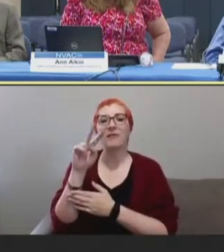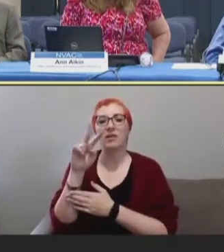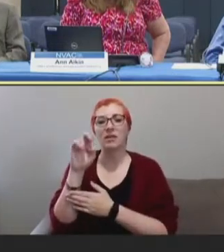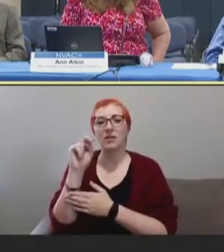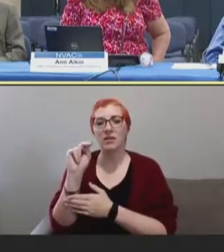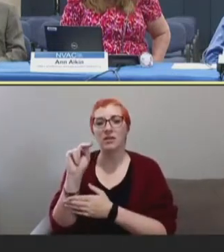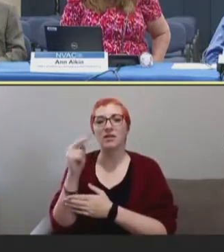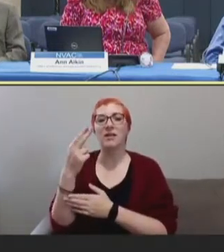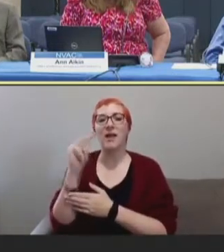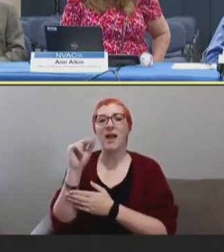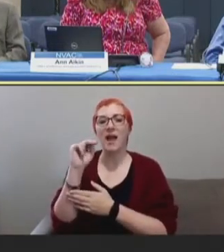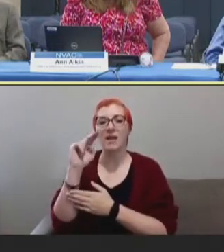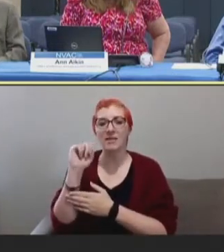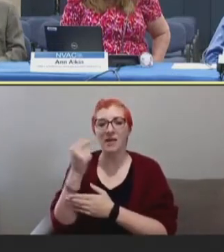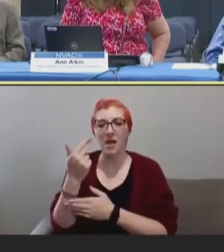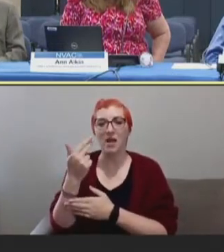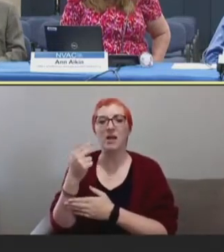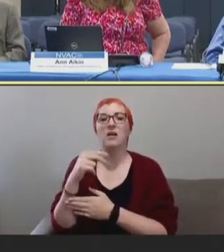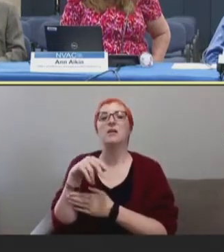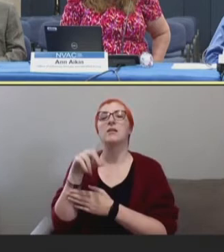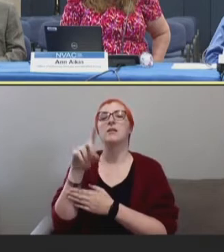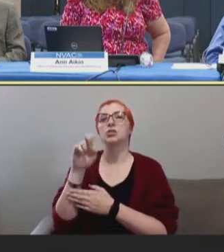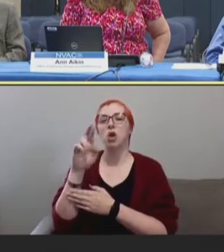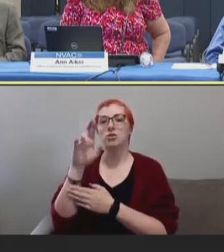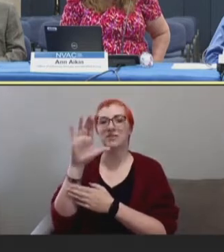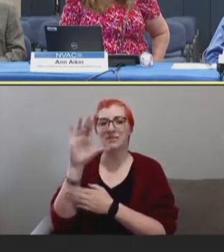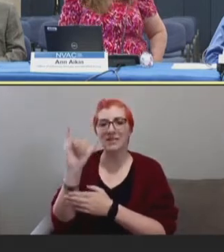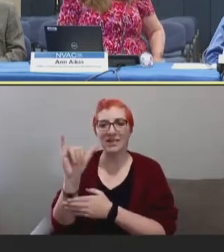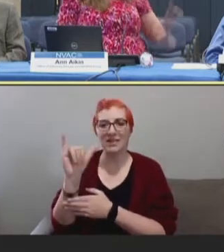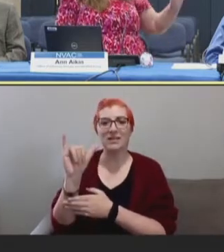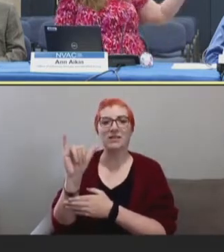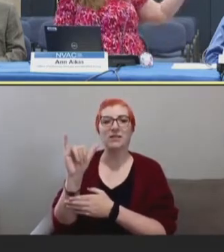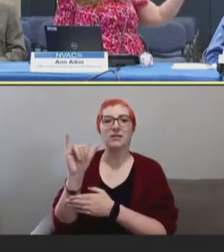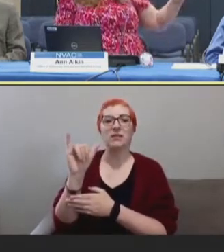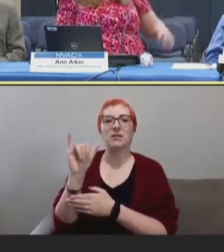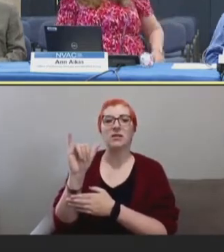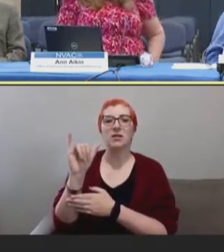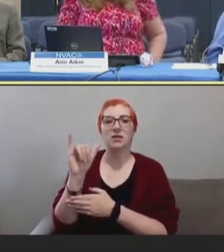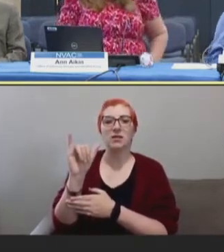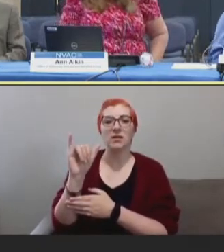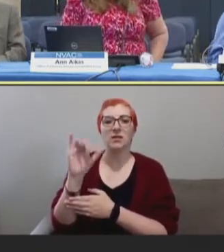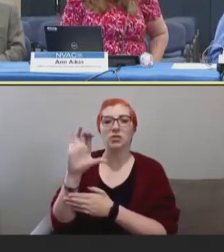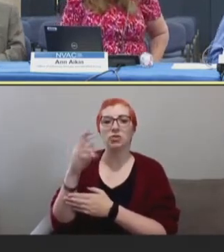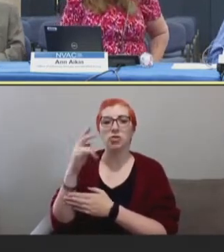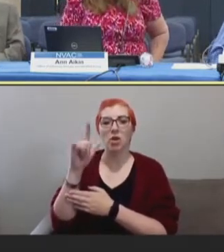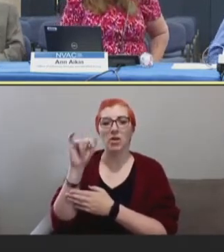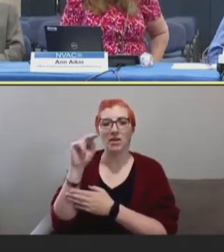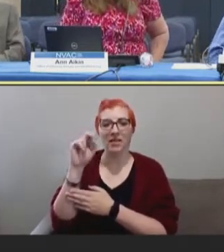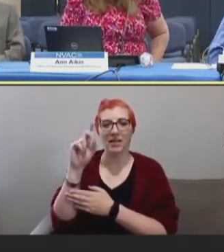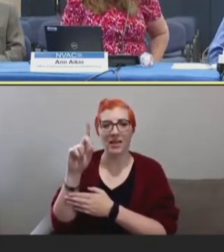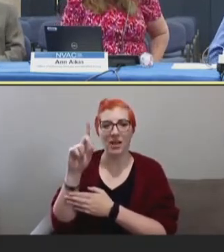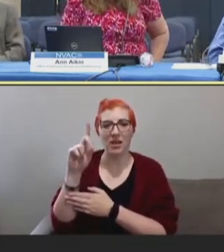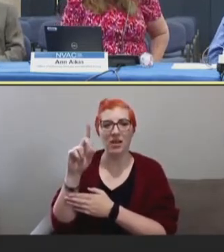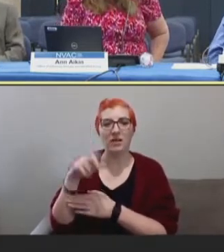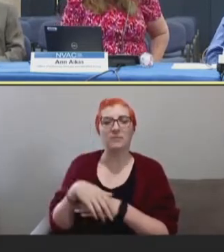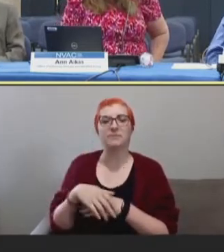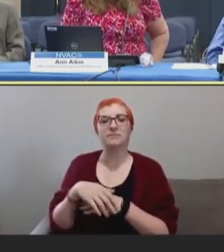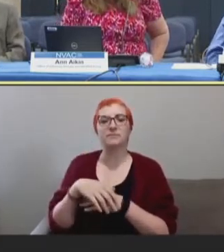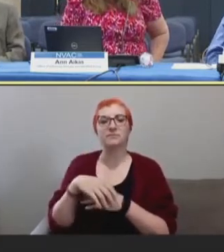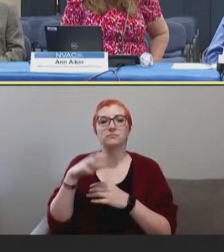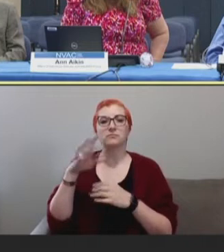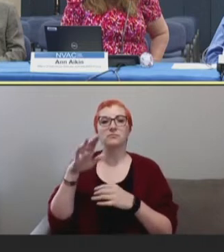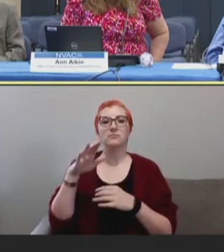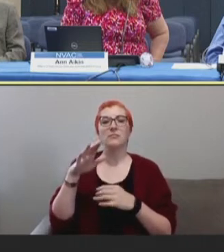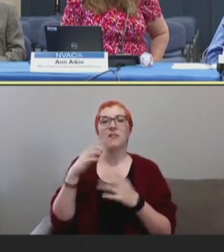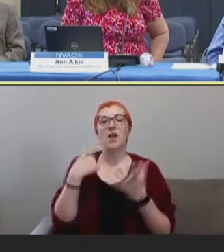Christina Gibbs, Darcy Churlin, Charnette McGue, and Joseph over here. And then I wanted to take a moment